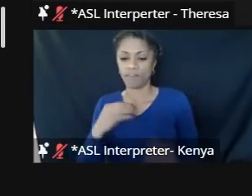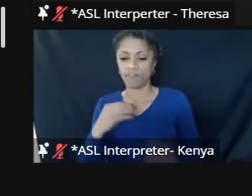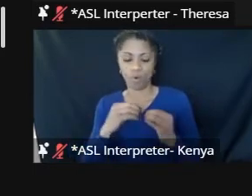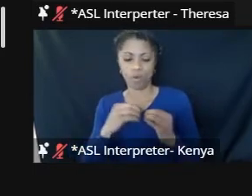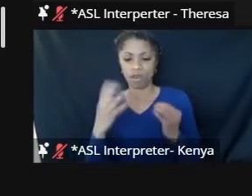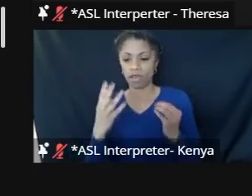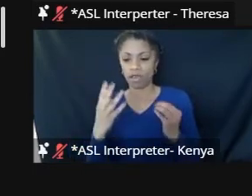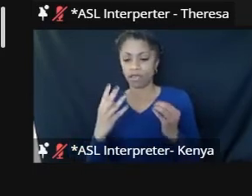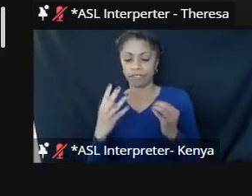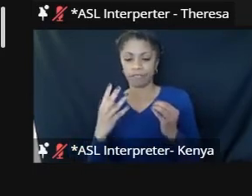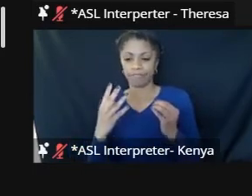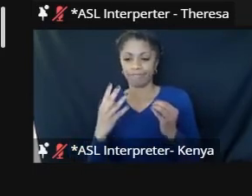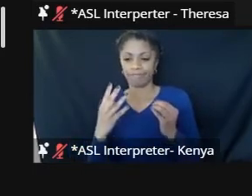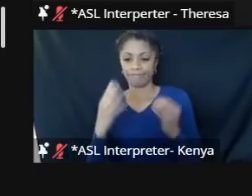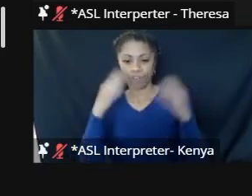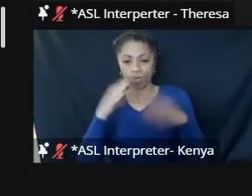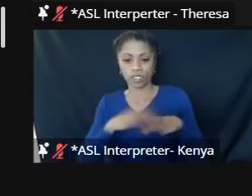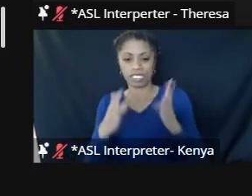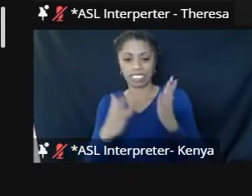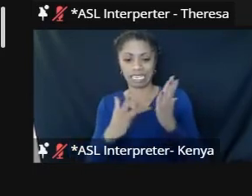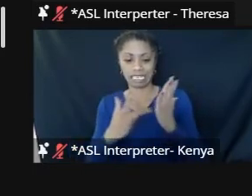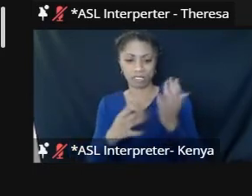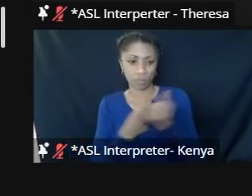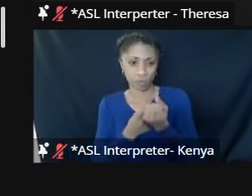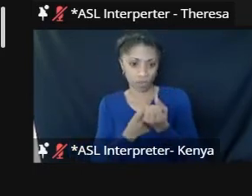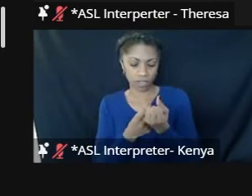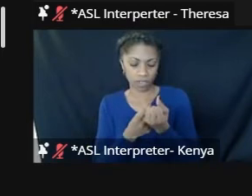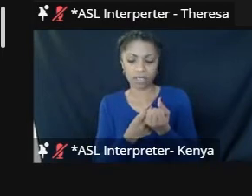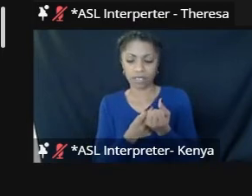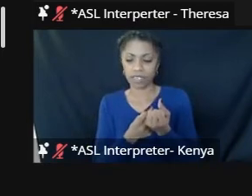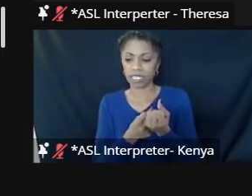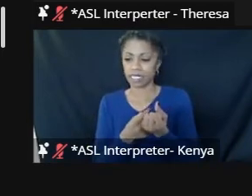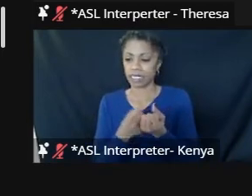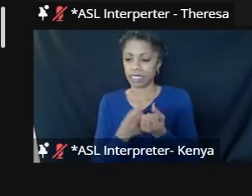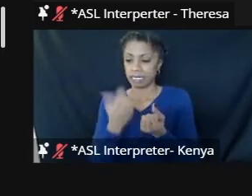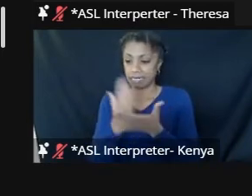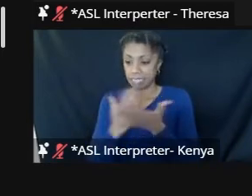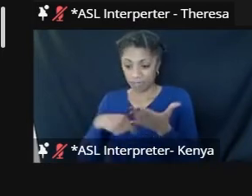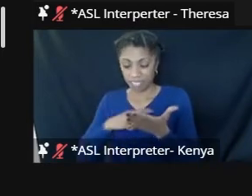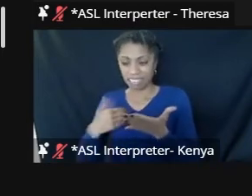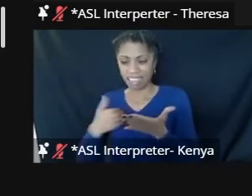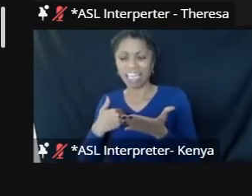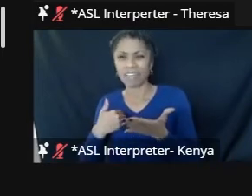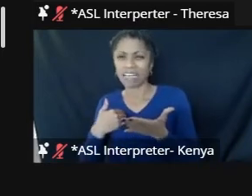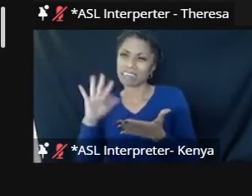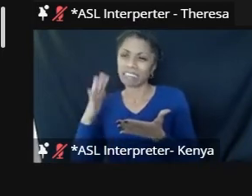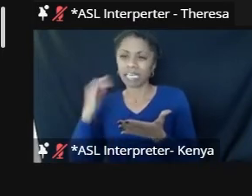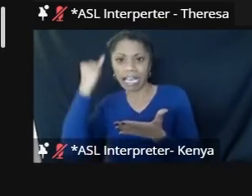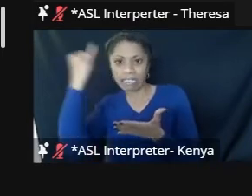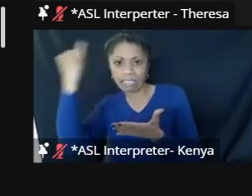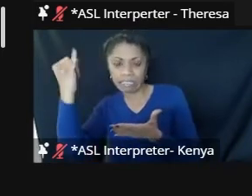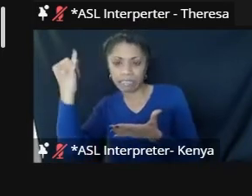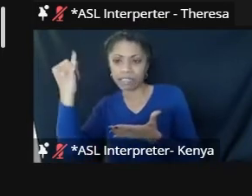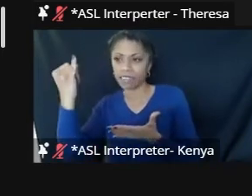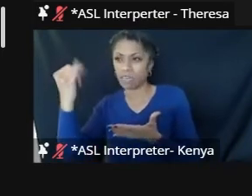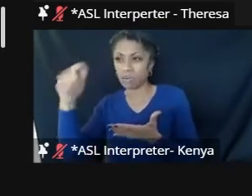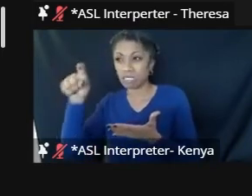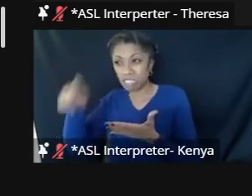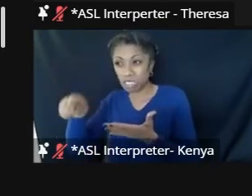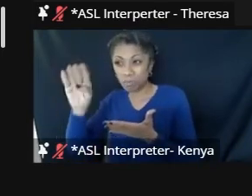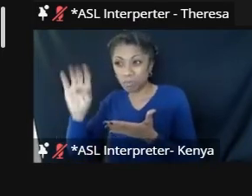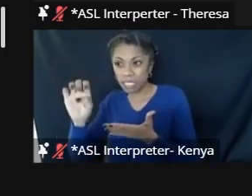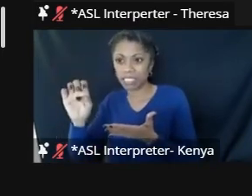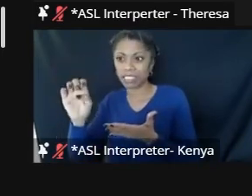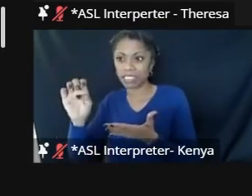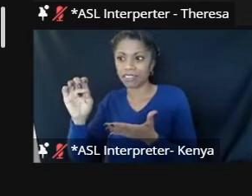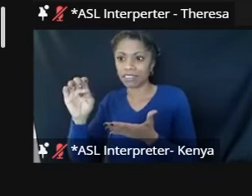think many of us kind of have an idea of what we want to do and what should be done, but it's the how to do it